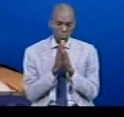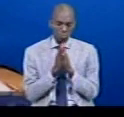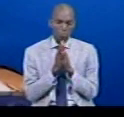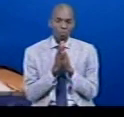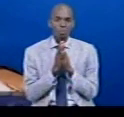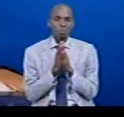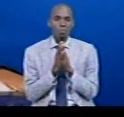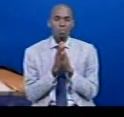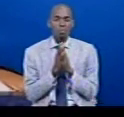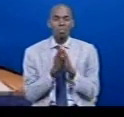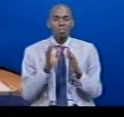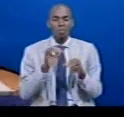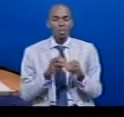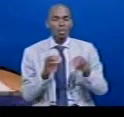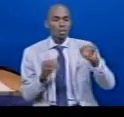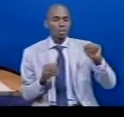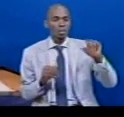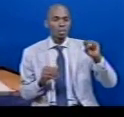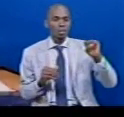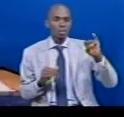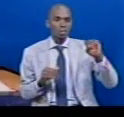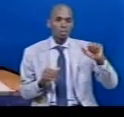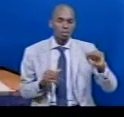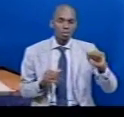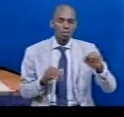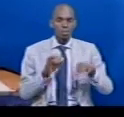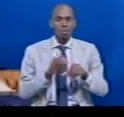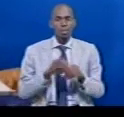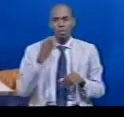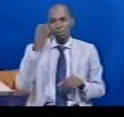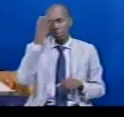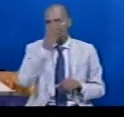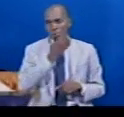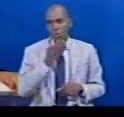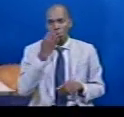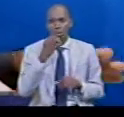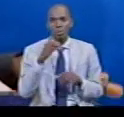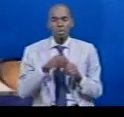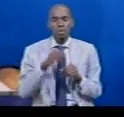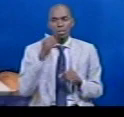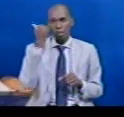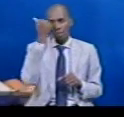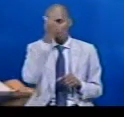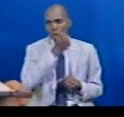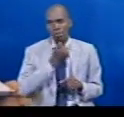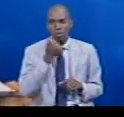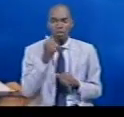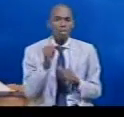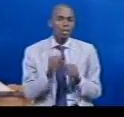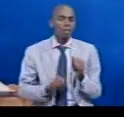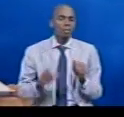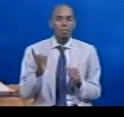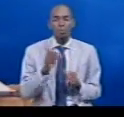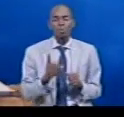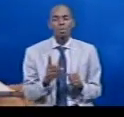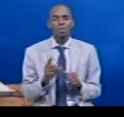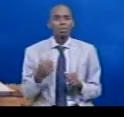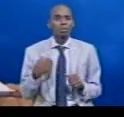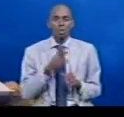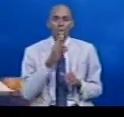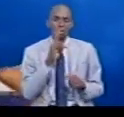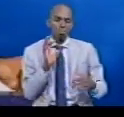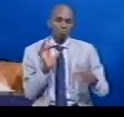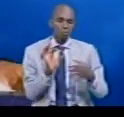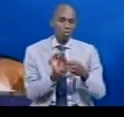Asia, in Europe, in Africa, all over, wherever we are connected,